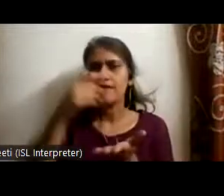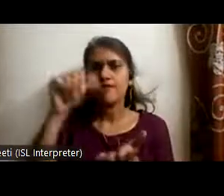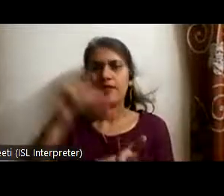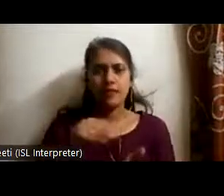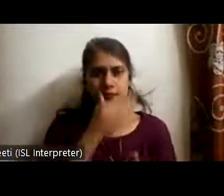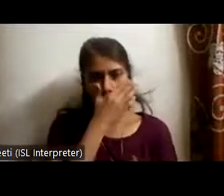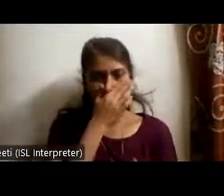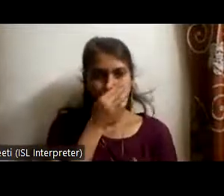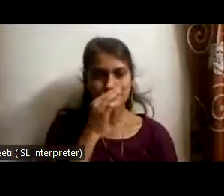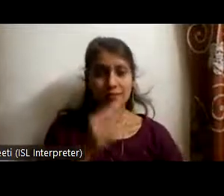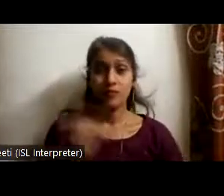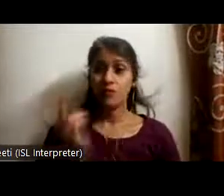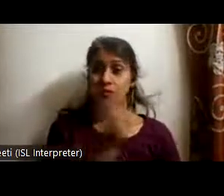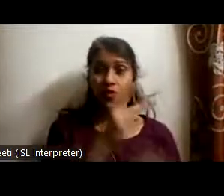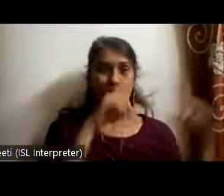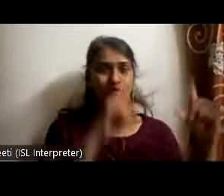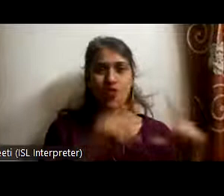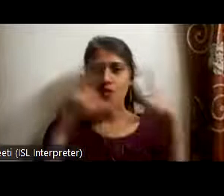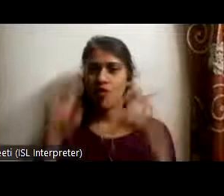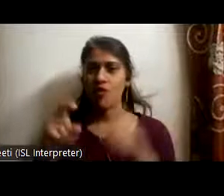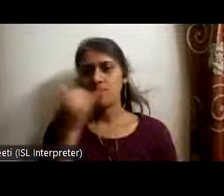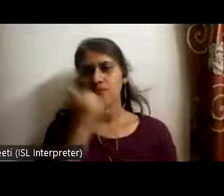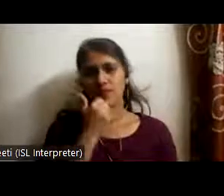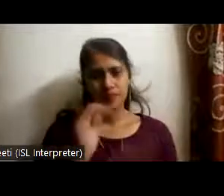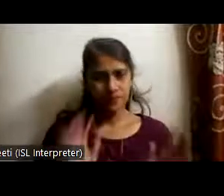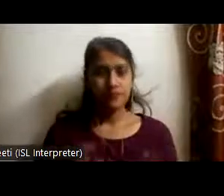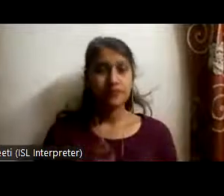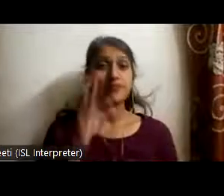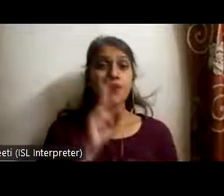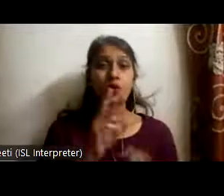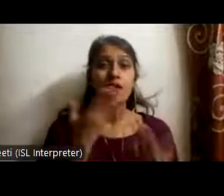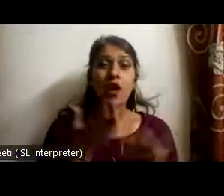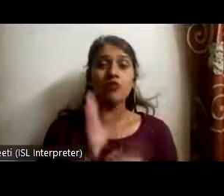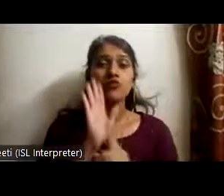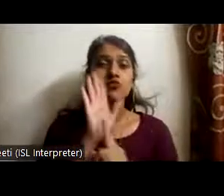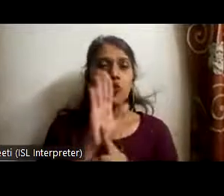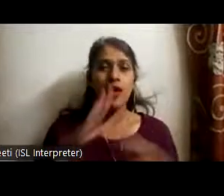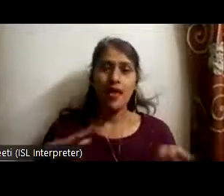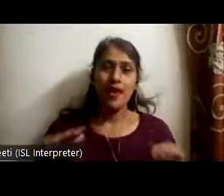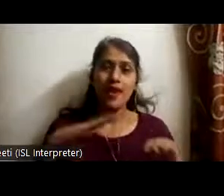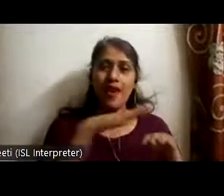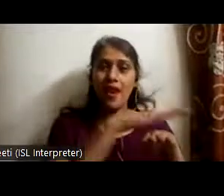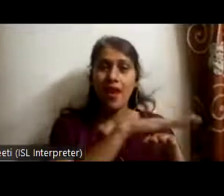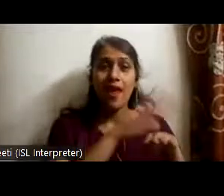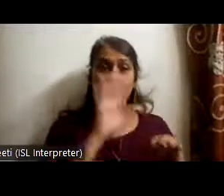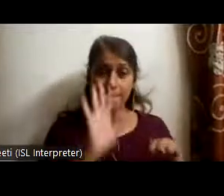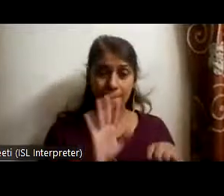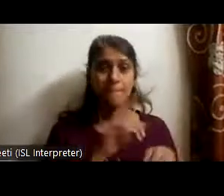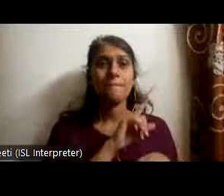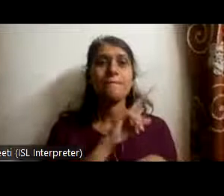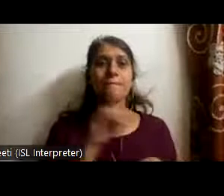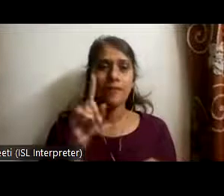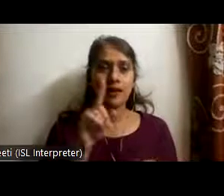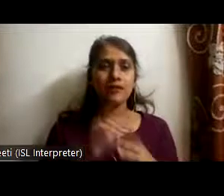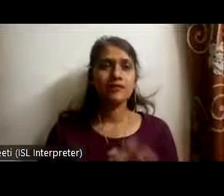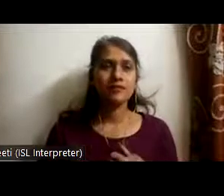Now in both of these pictures, on the picture on my left, we have a ramp, which is all good. But in spite of there being a